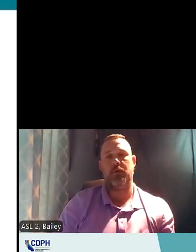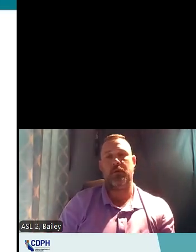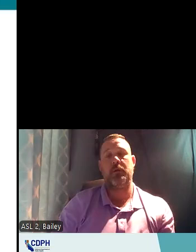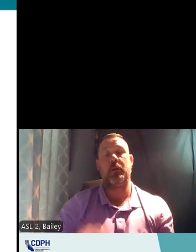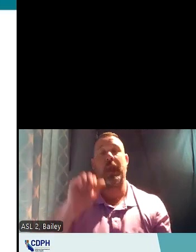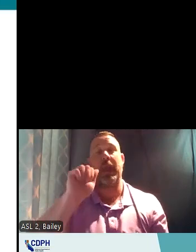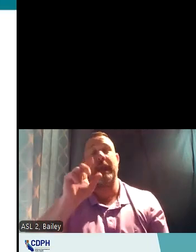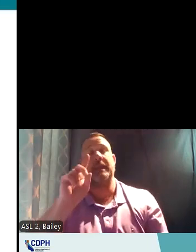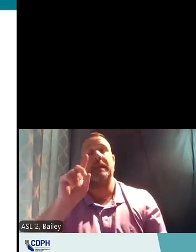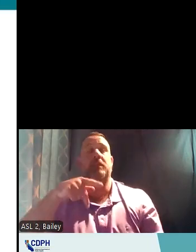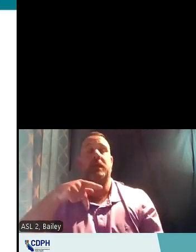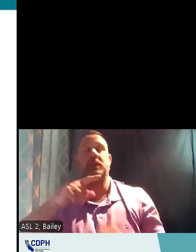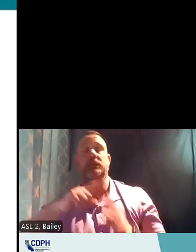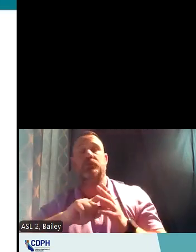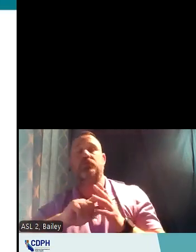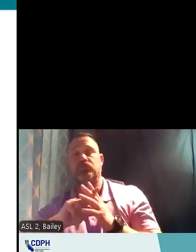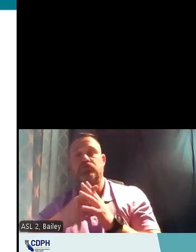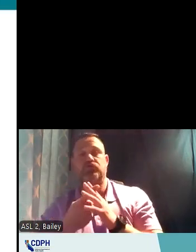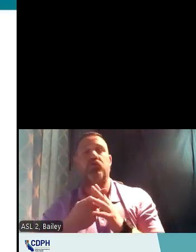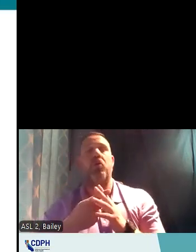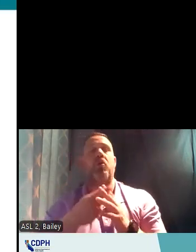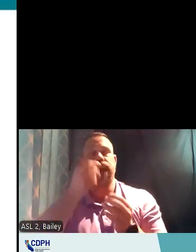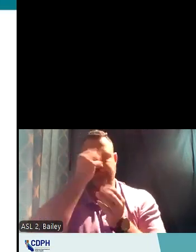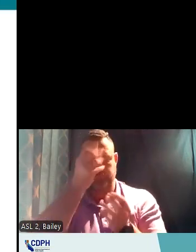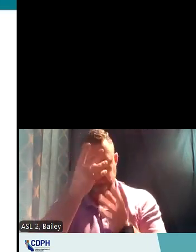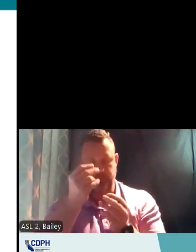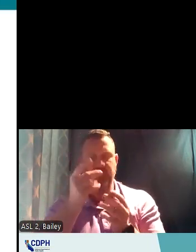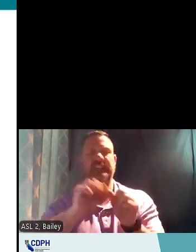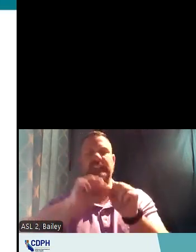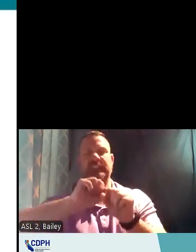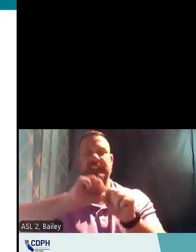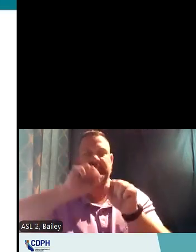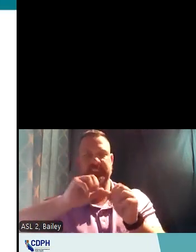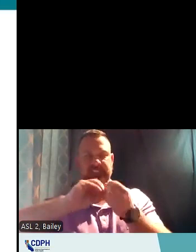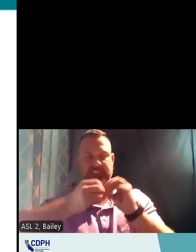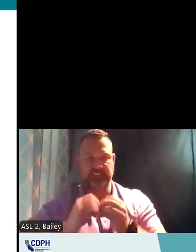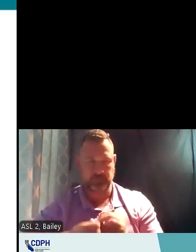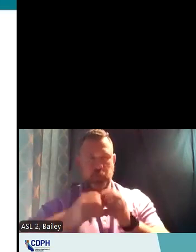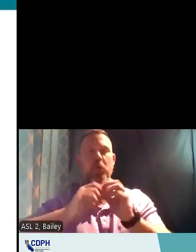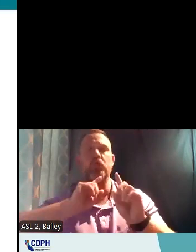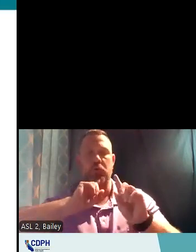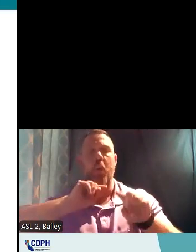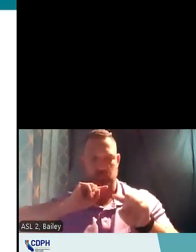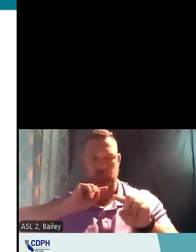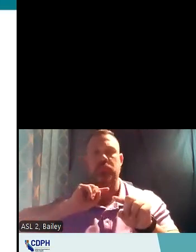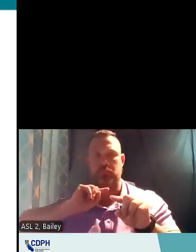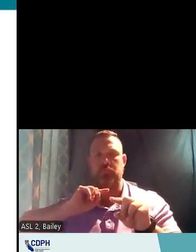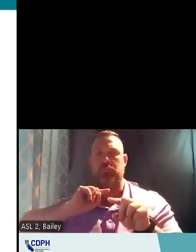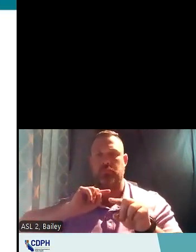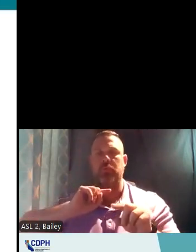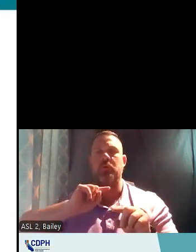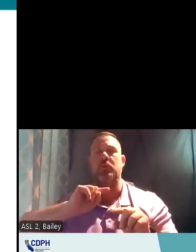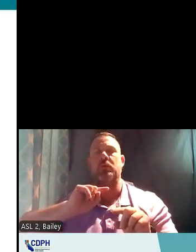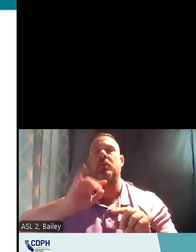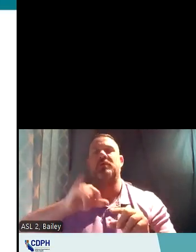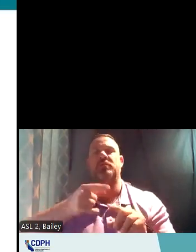ADP also started updating the statistical report of ADRD in California. This is in partnership with Dr. Jarman Ye